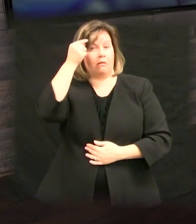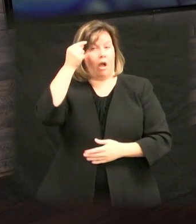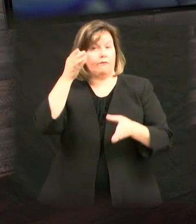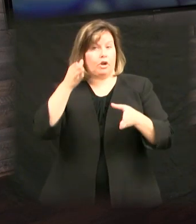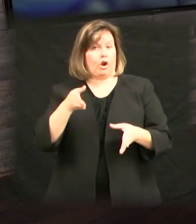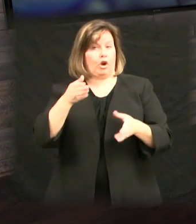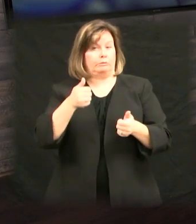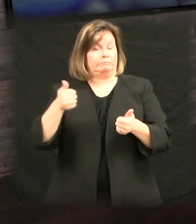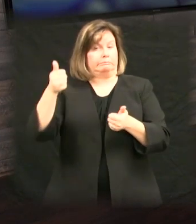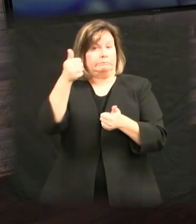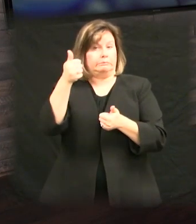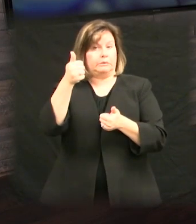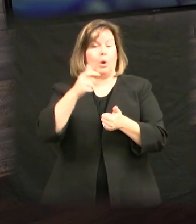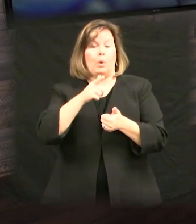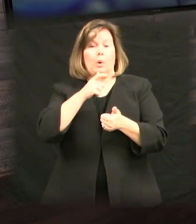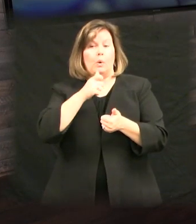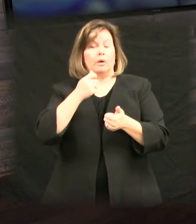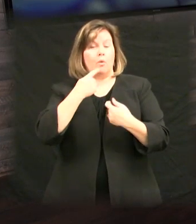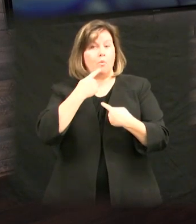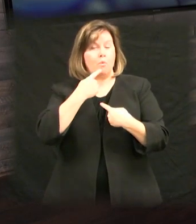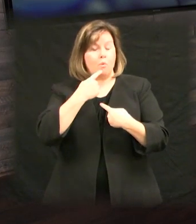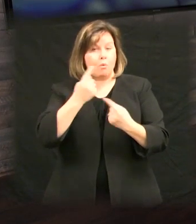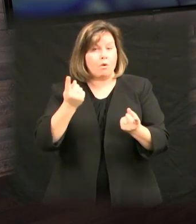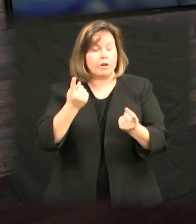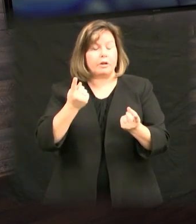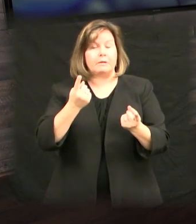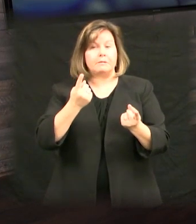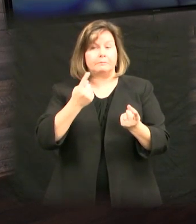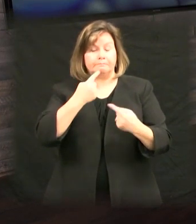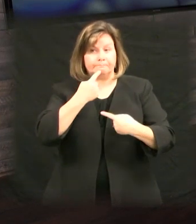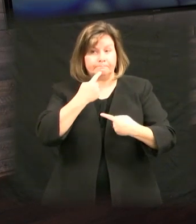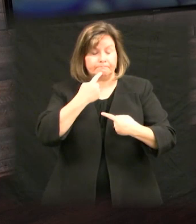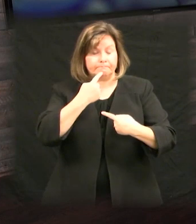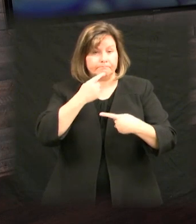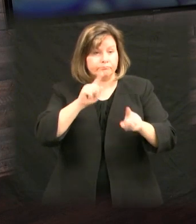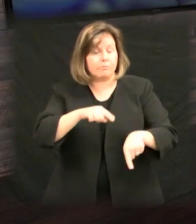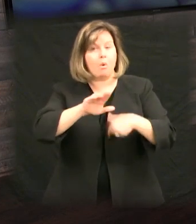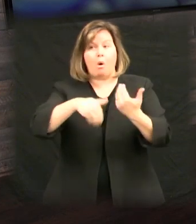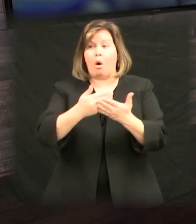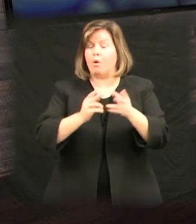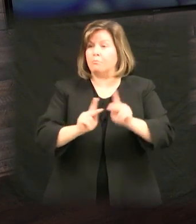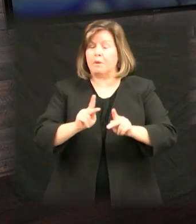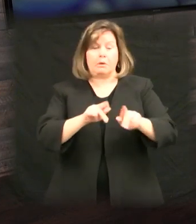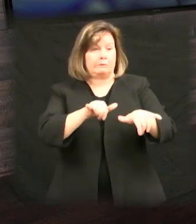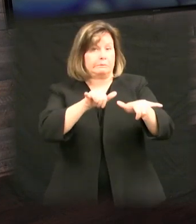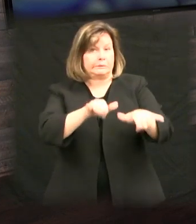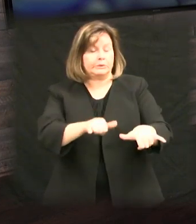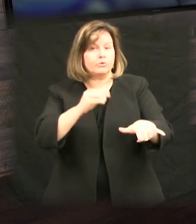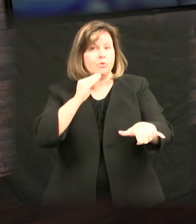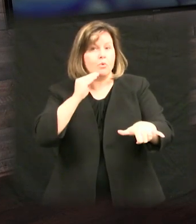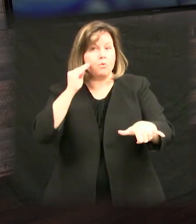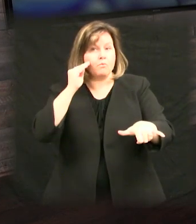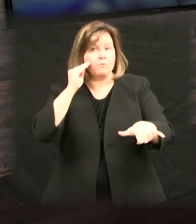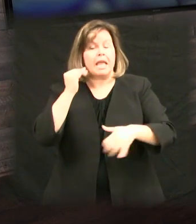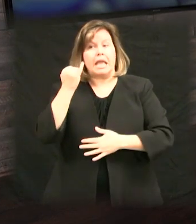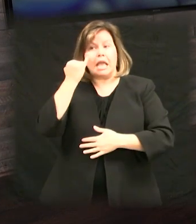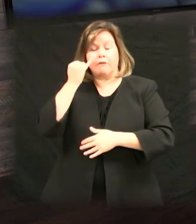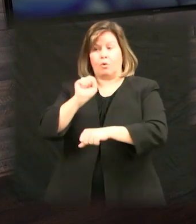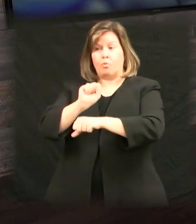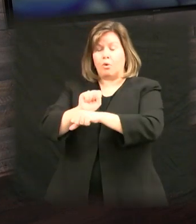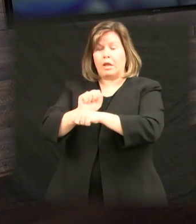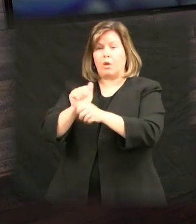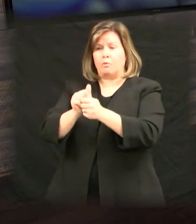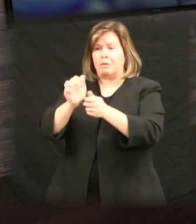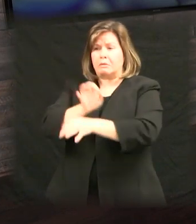new executive order, which is an order requiring that all people stay at home, except for those working in